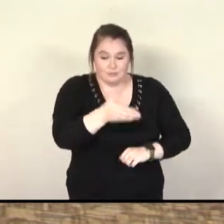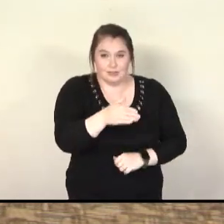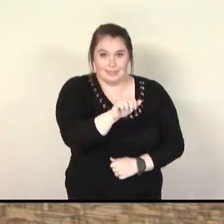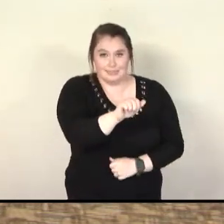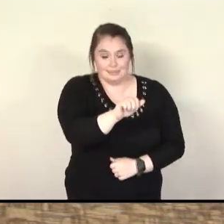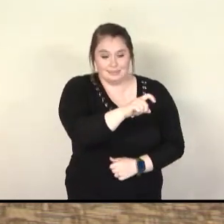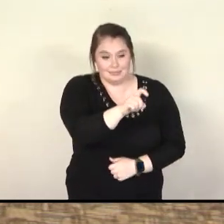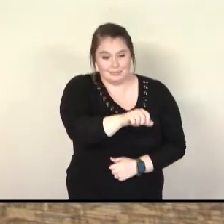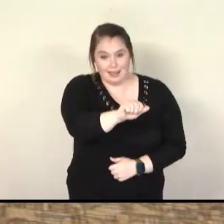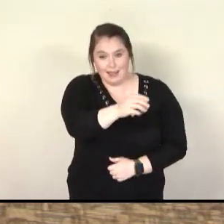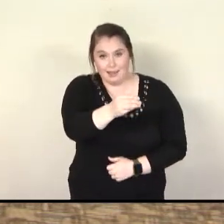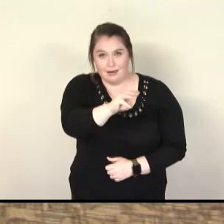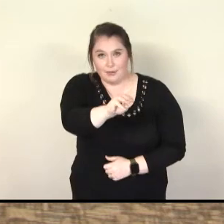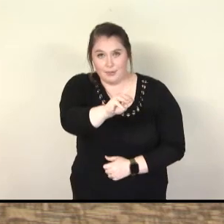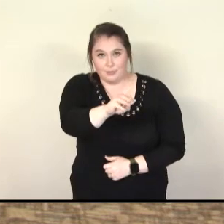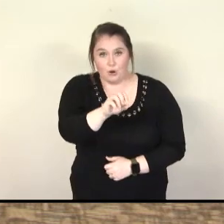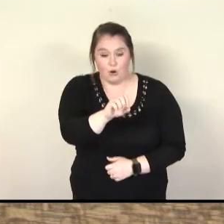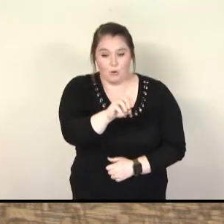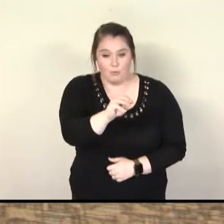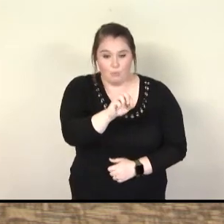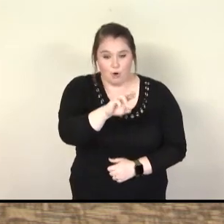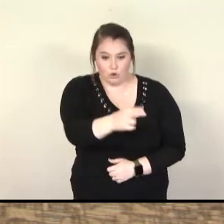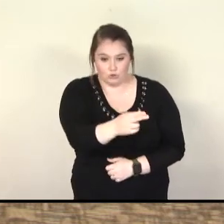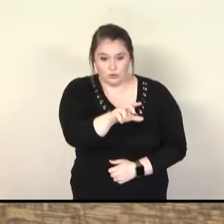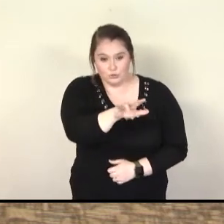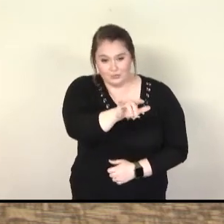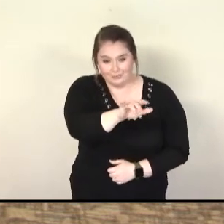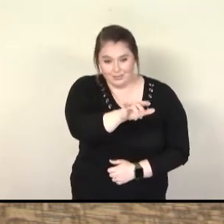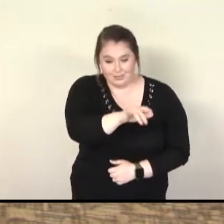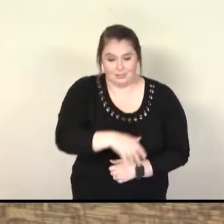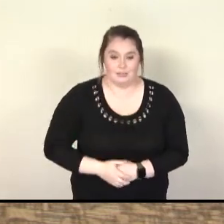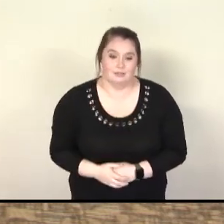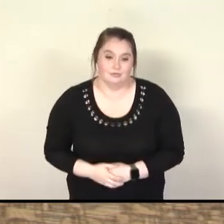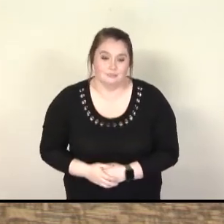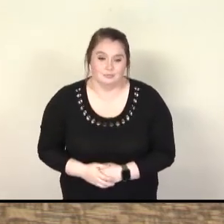Texas A&M University on March 24th and 25th.